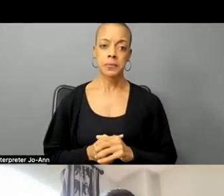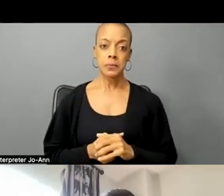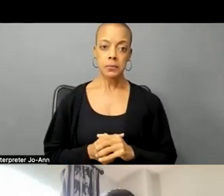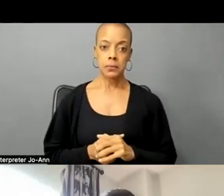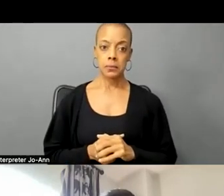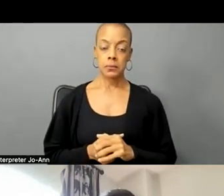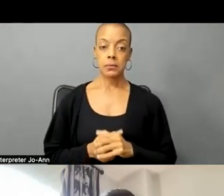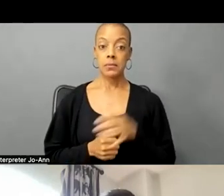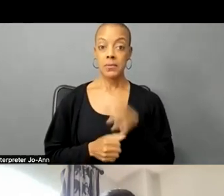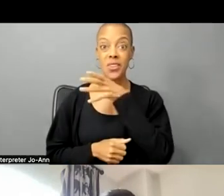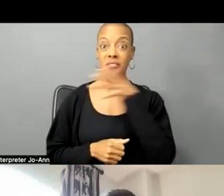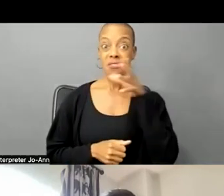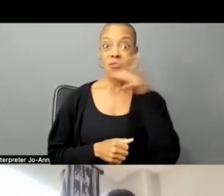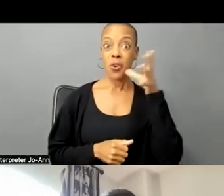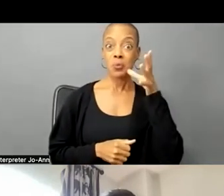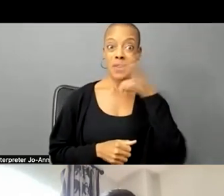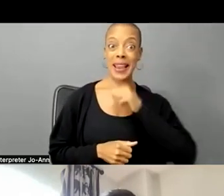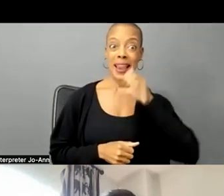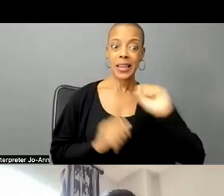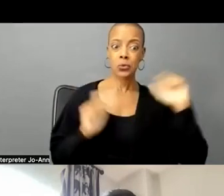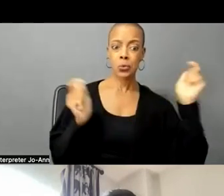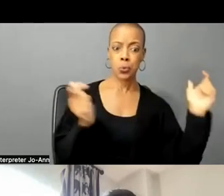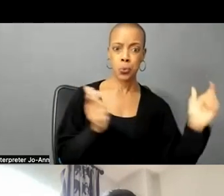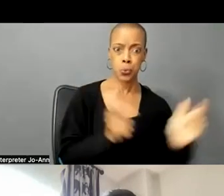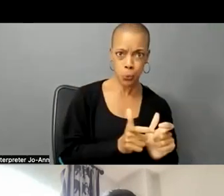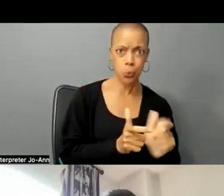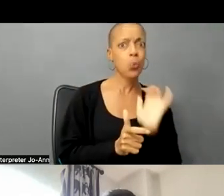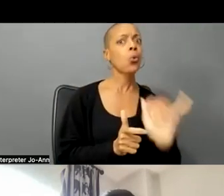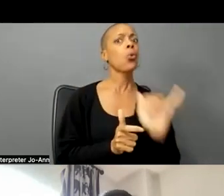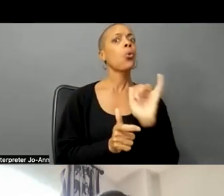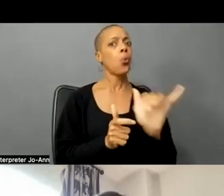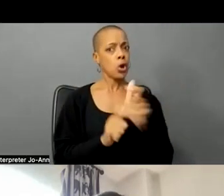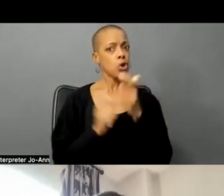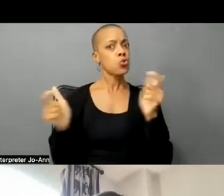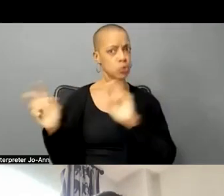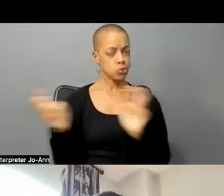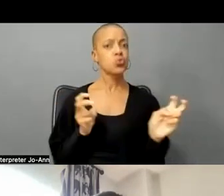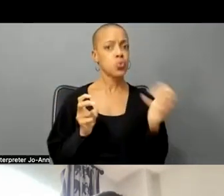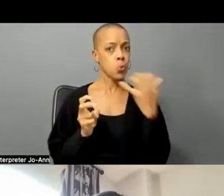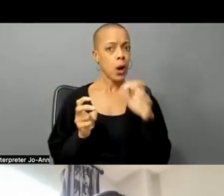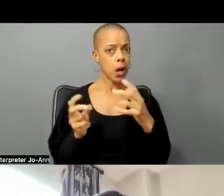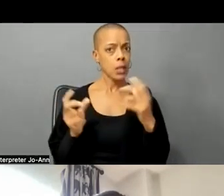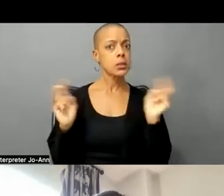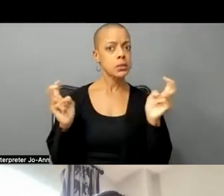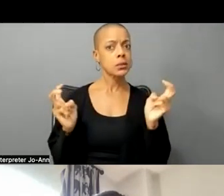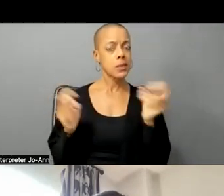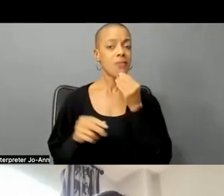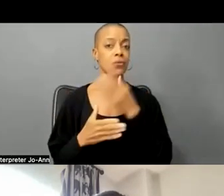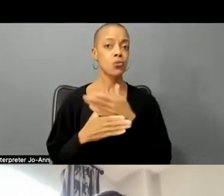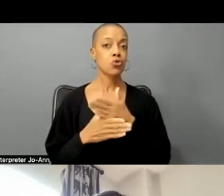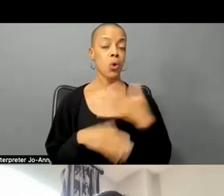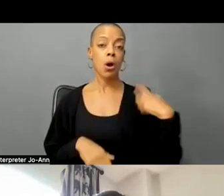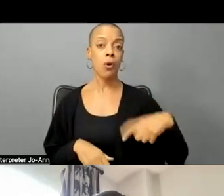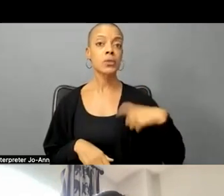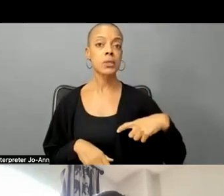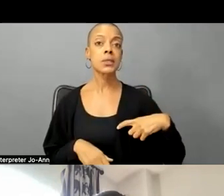And the farmers aging out, that's a really important thing. I know that's a bigger conversation that's happening. Again, at the FoodShare conference last week,